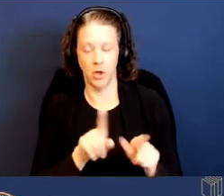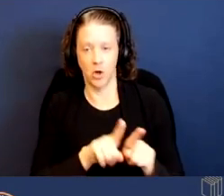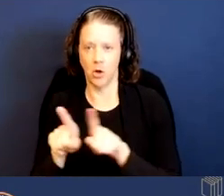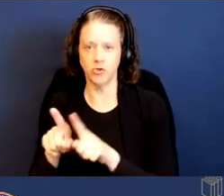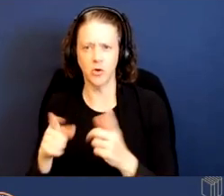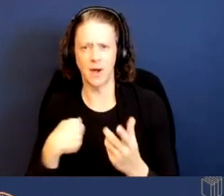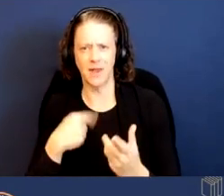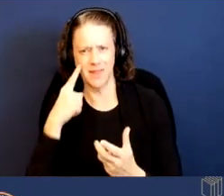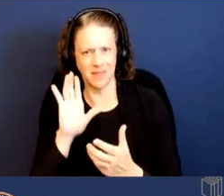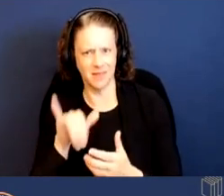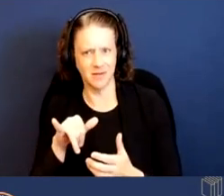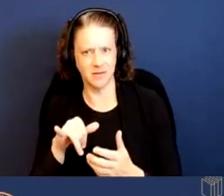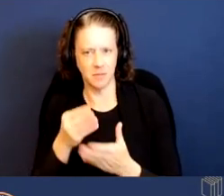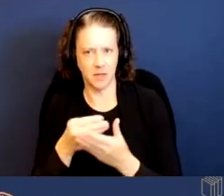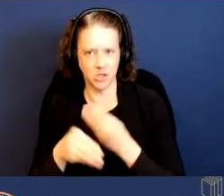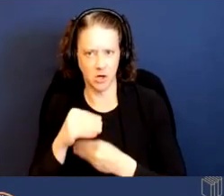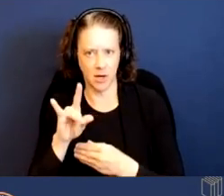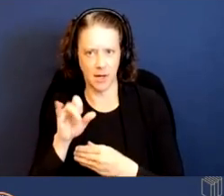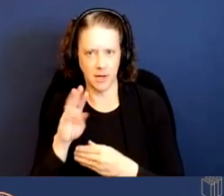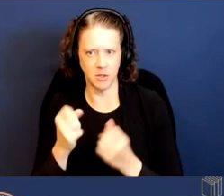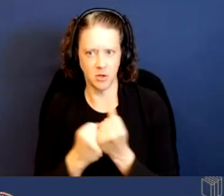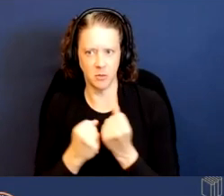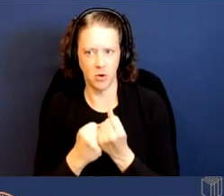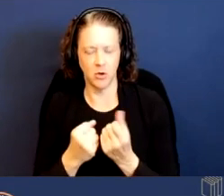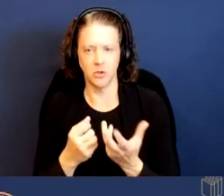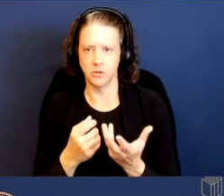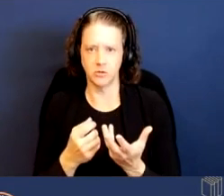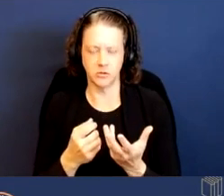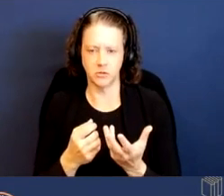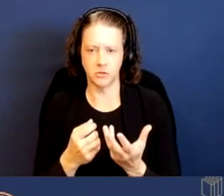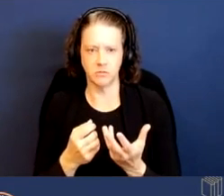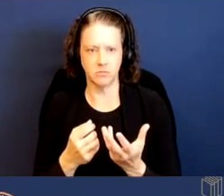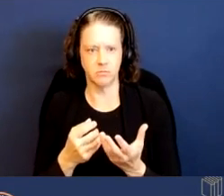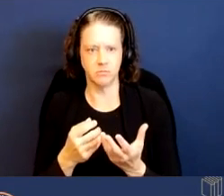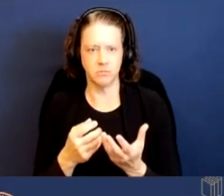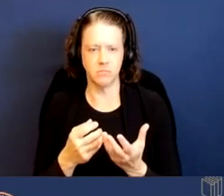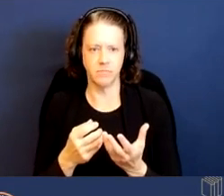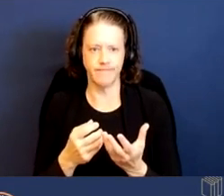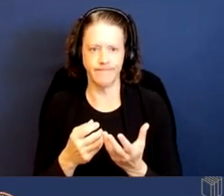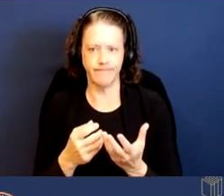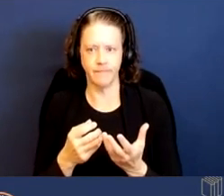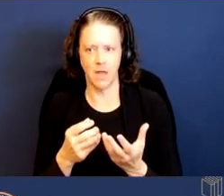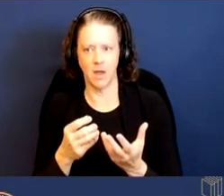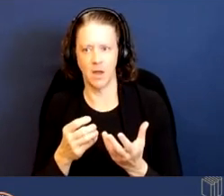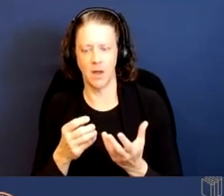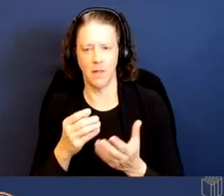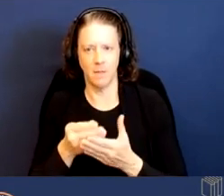budgetary item also supports the work of our monitoring units as well as as we move into the fall.